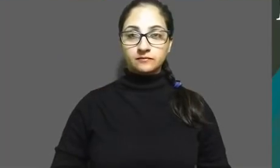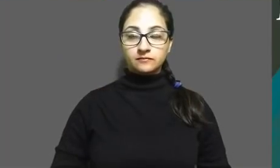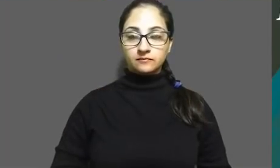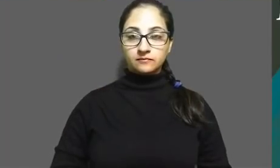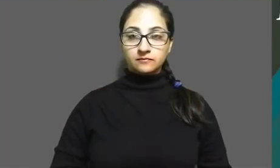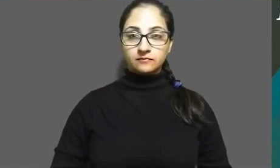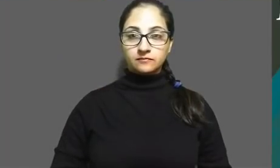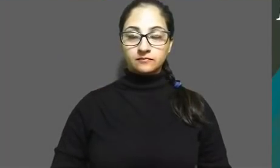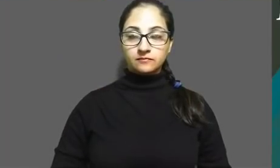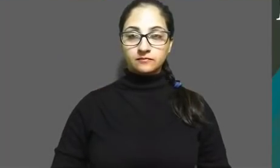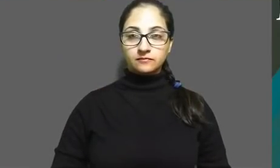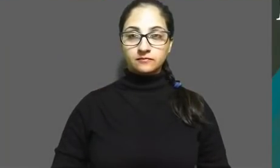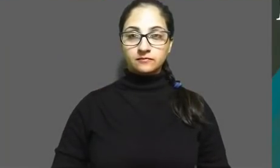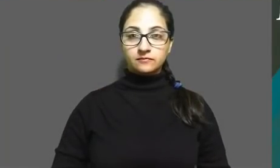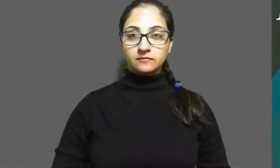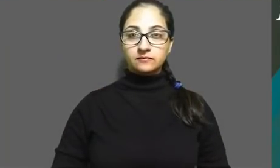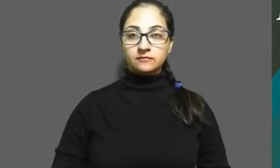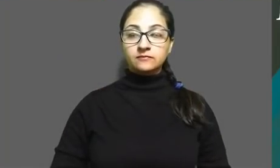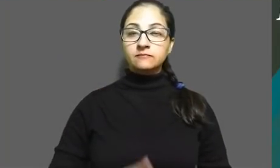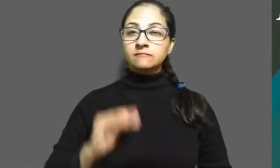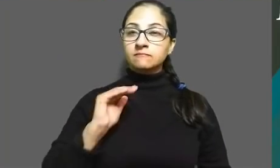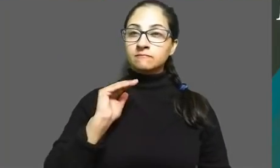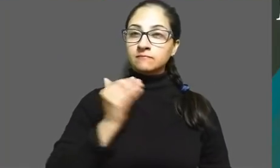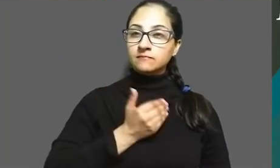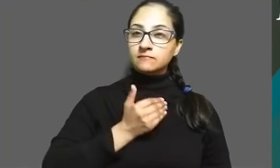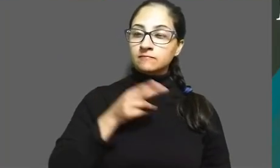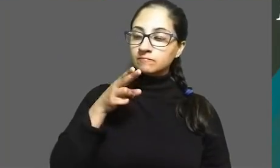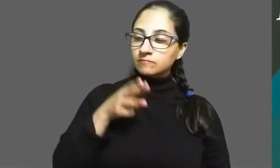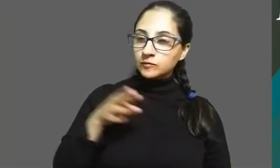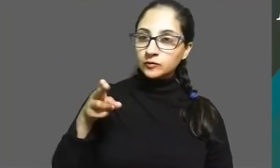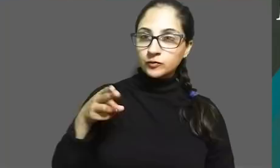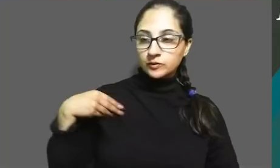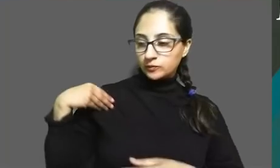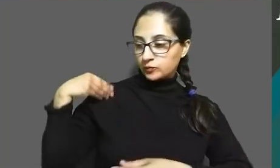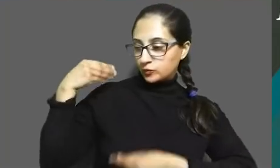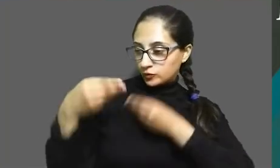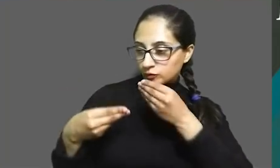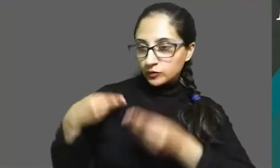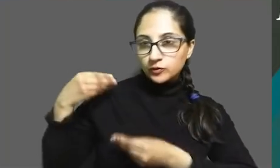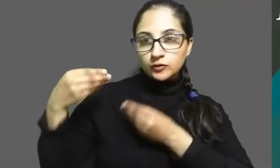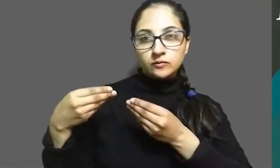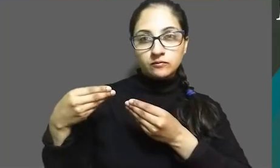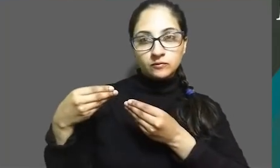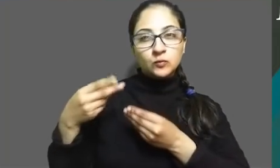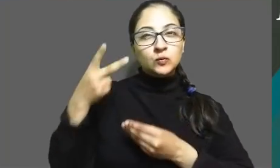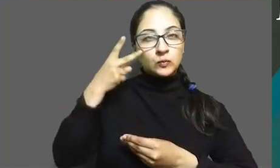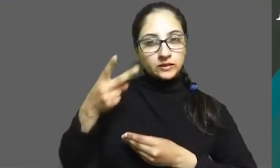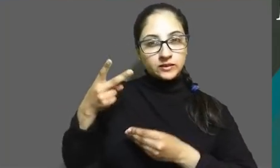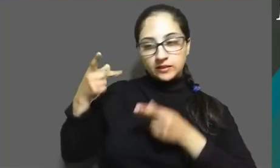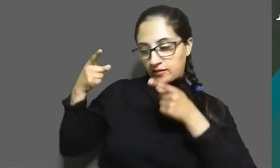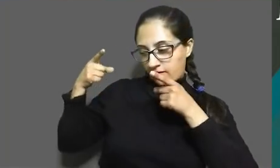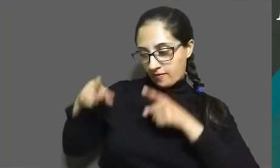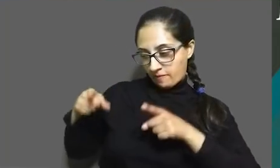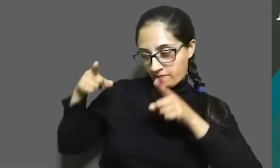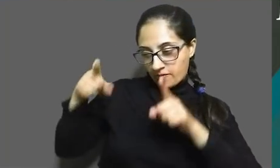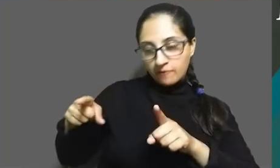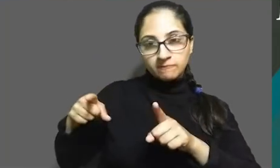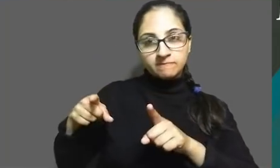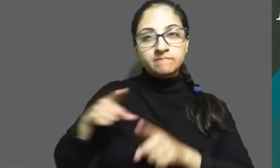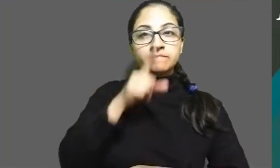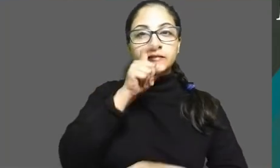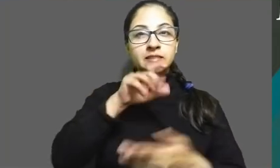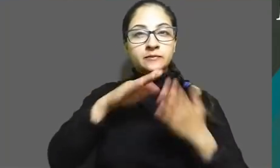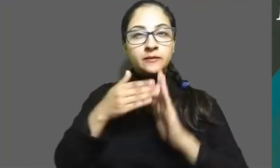Maulana Hazar Imam Salawatullah Alayhi said, "It is a matter of satisfaction that my